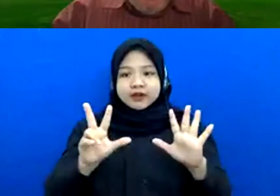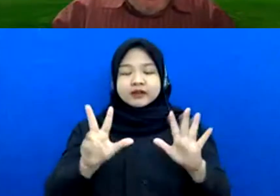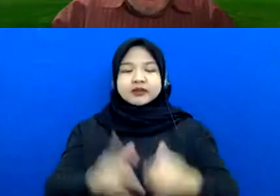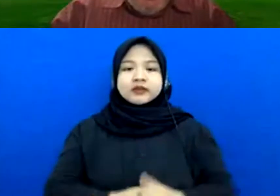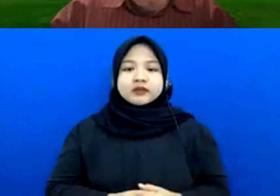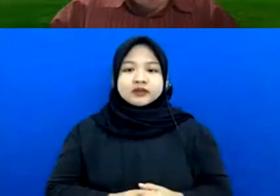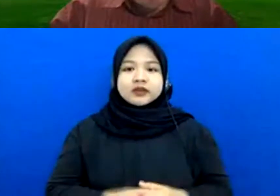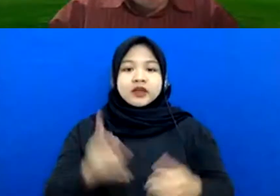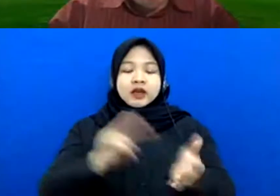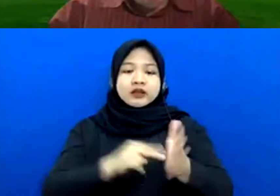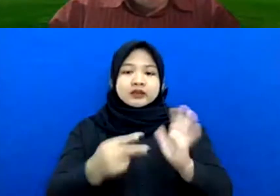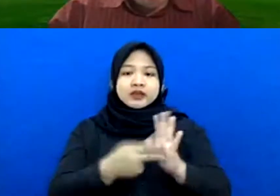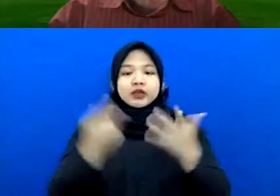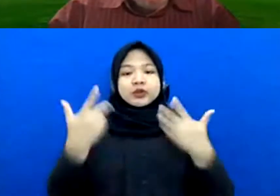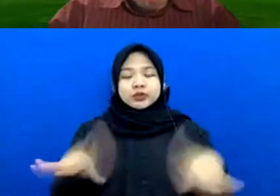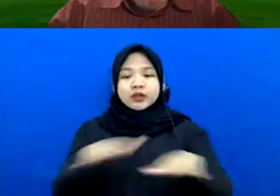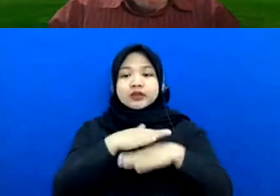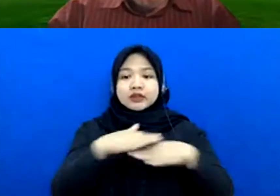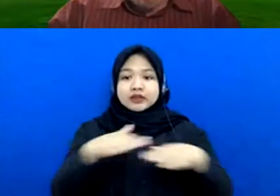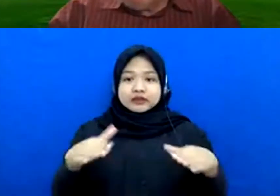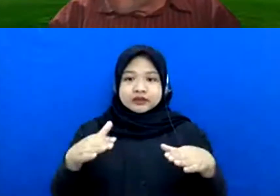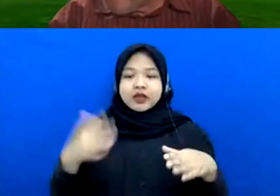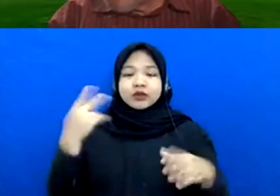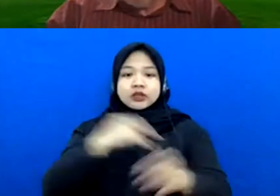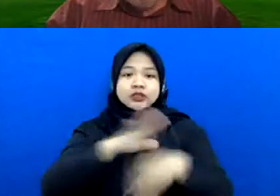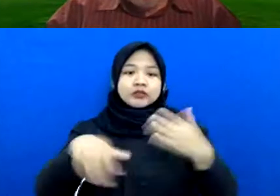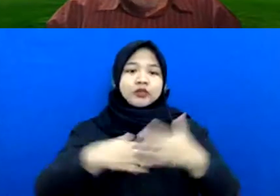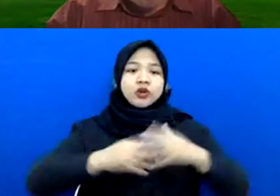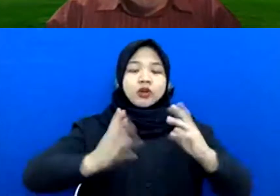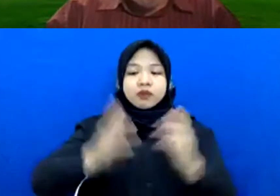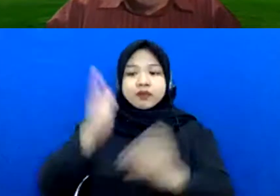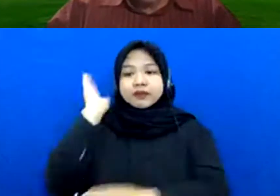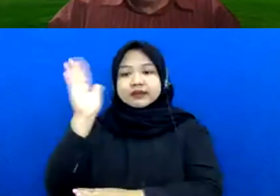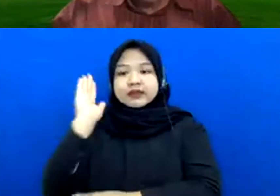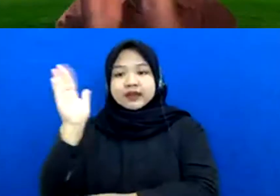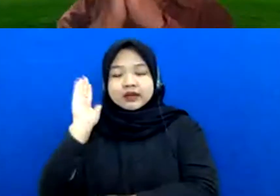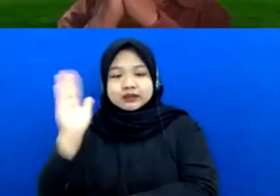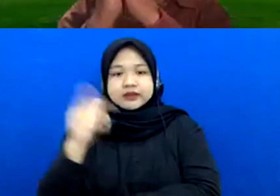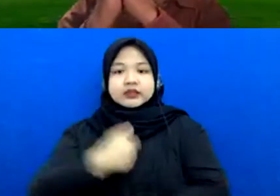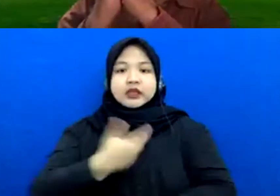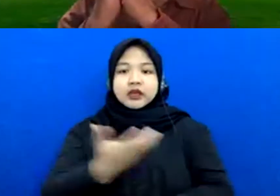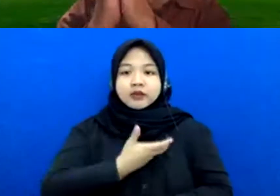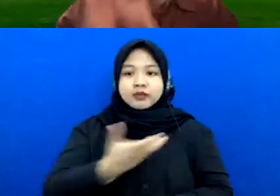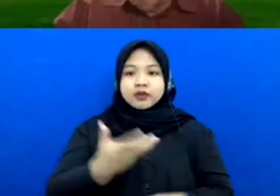so that means we have finished with all group presentations, and I would like to